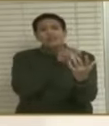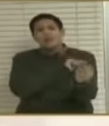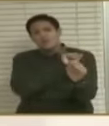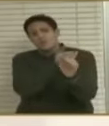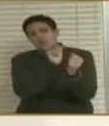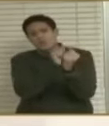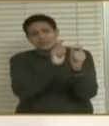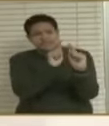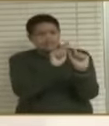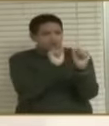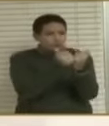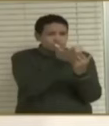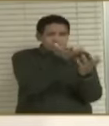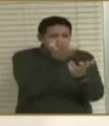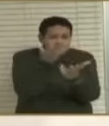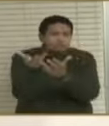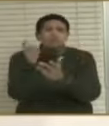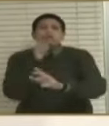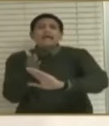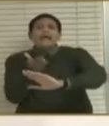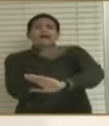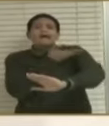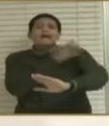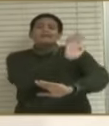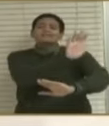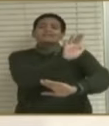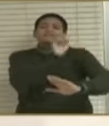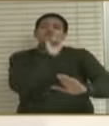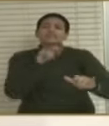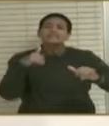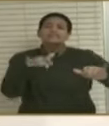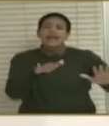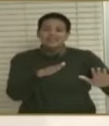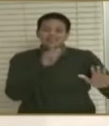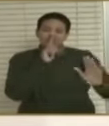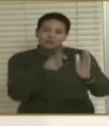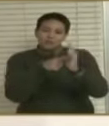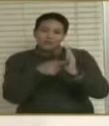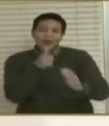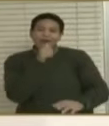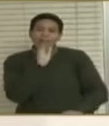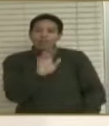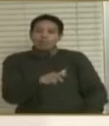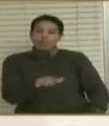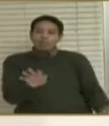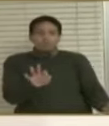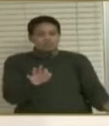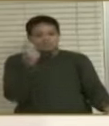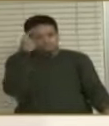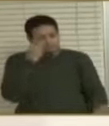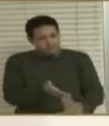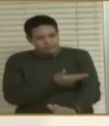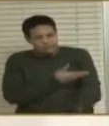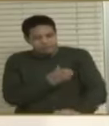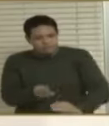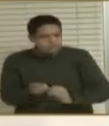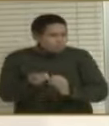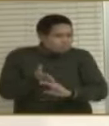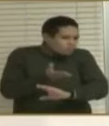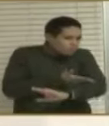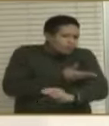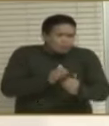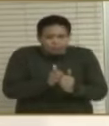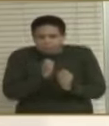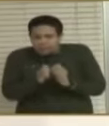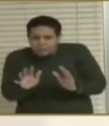them in order for them to enhance the standards that are required. And as was said before, to the